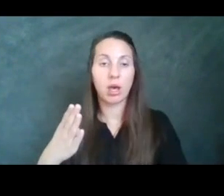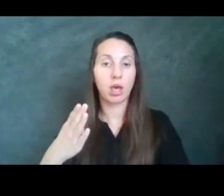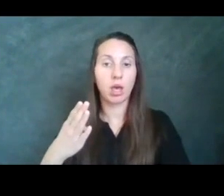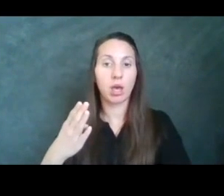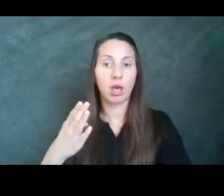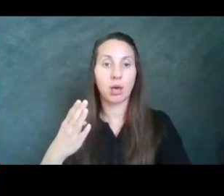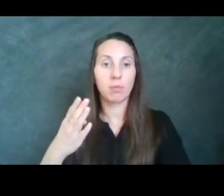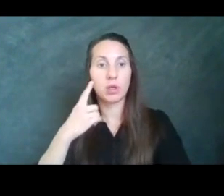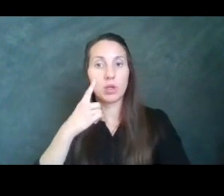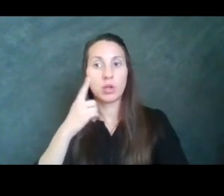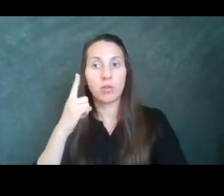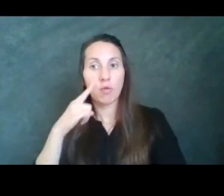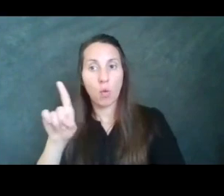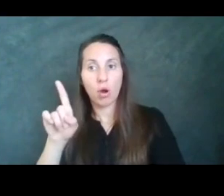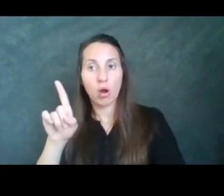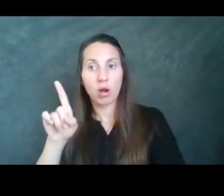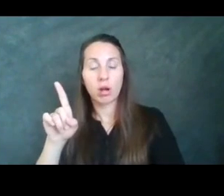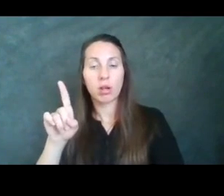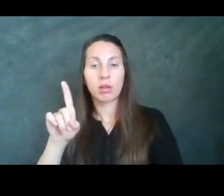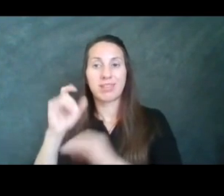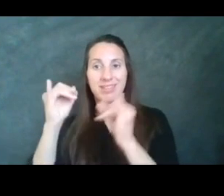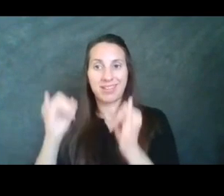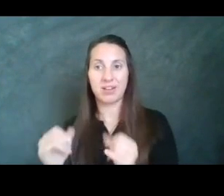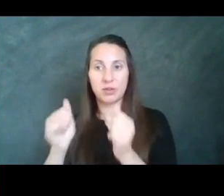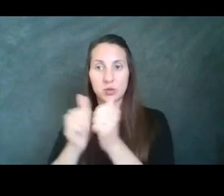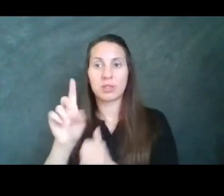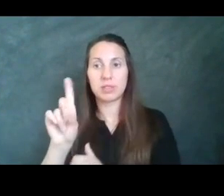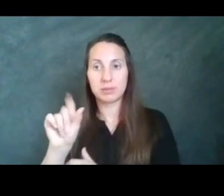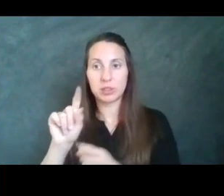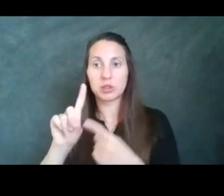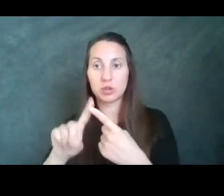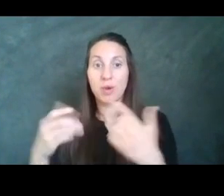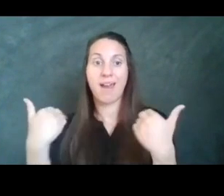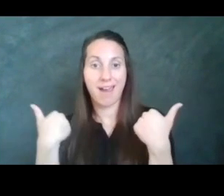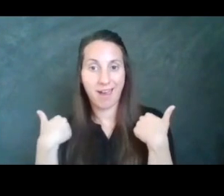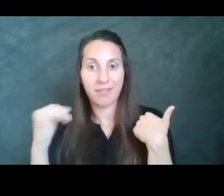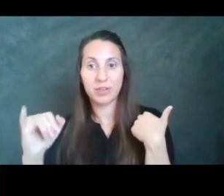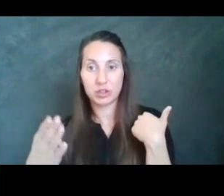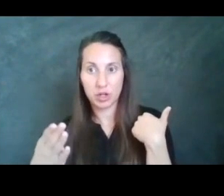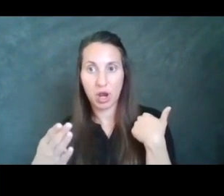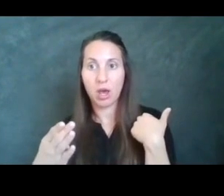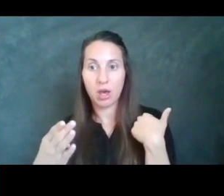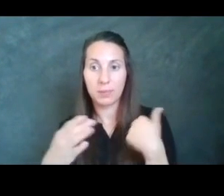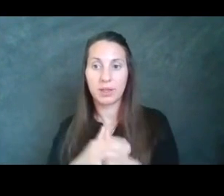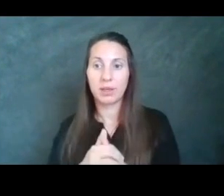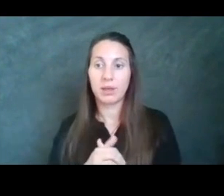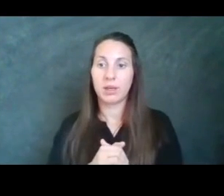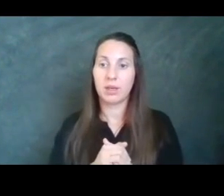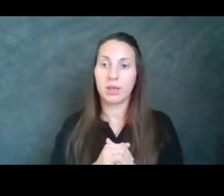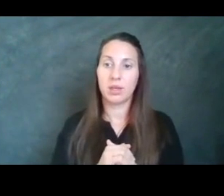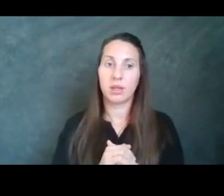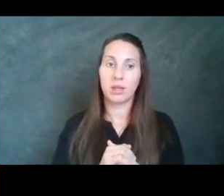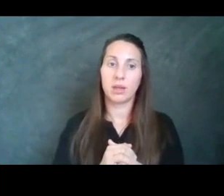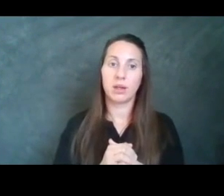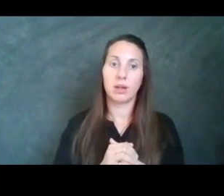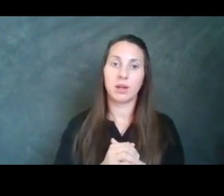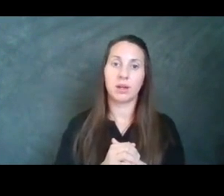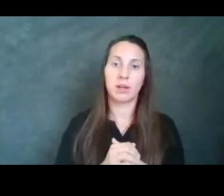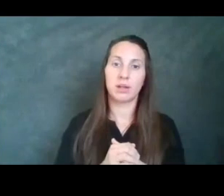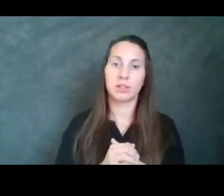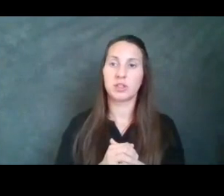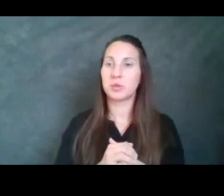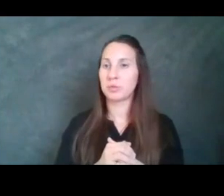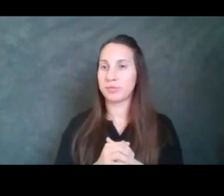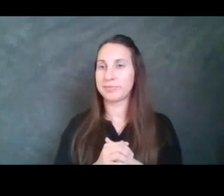with the disability can have the position while not performing what the position requires it to